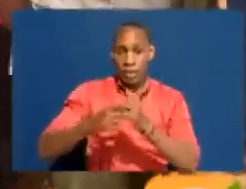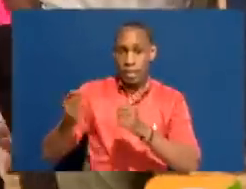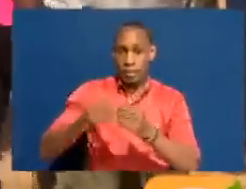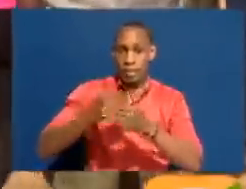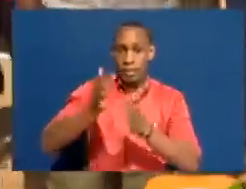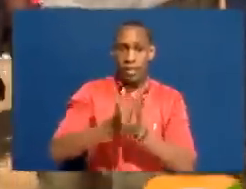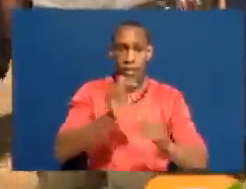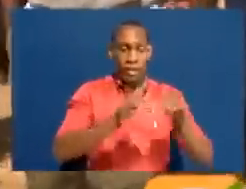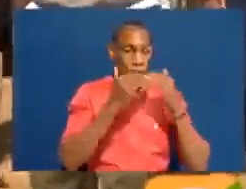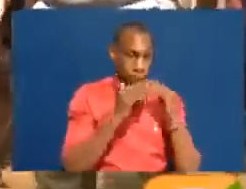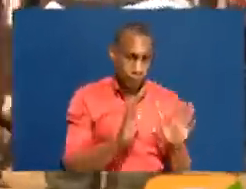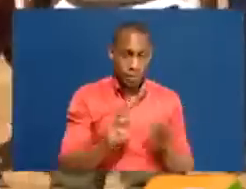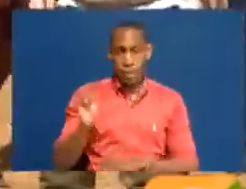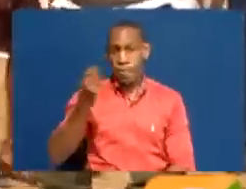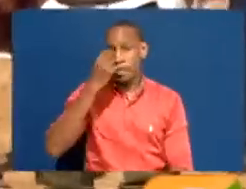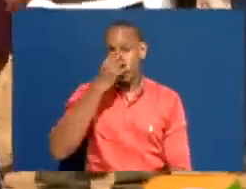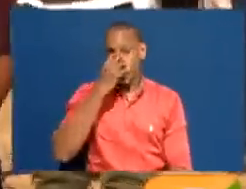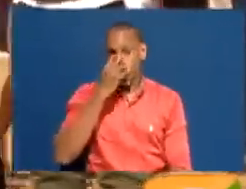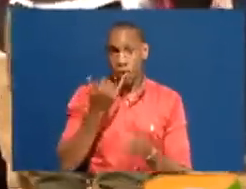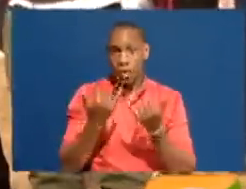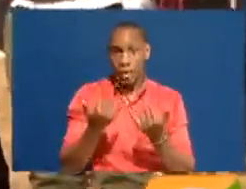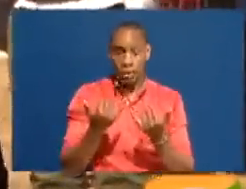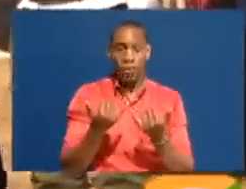after the general election, President William Ruto is